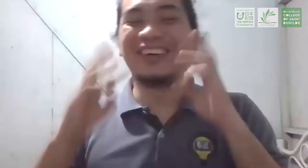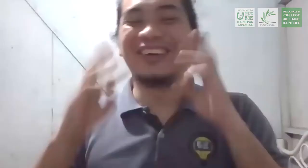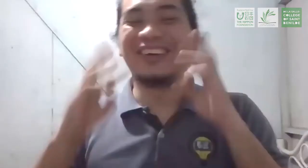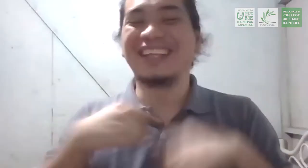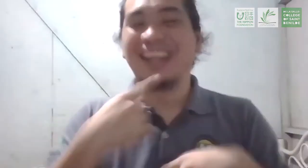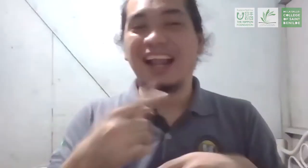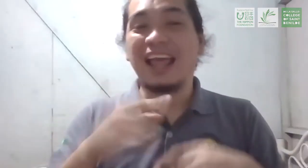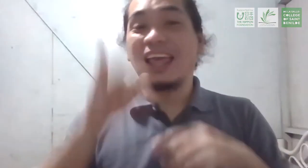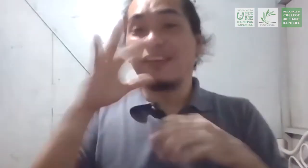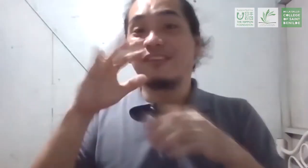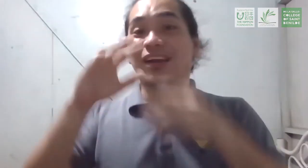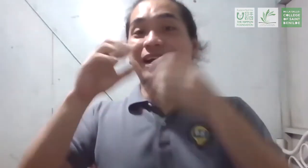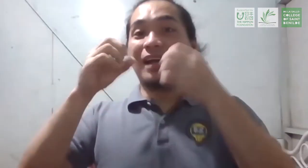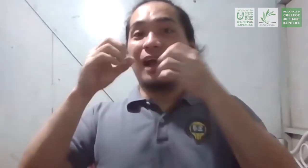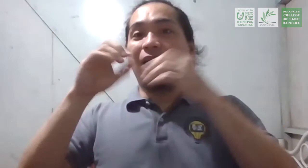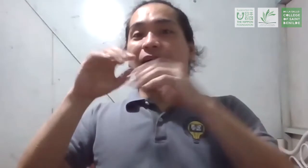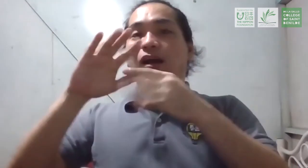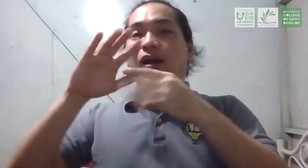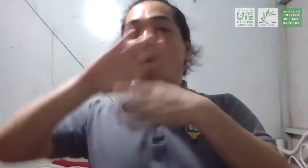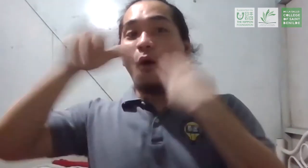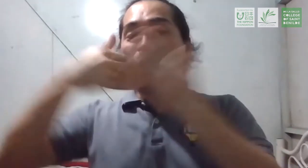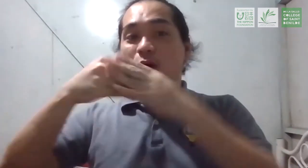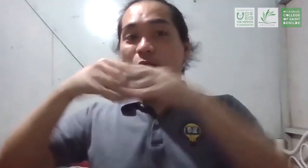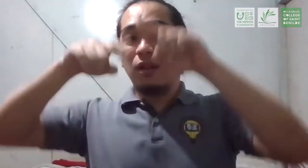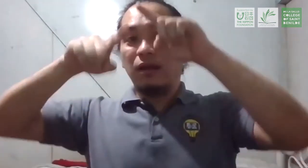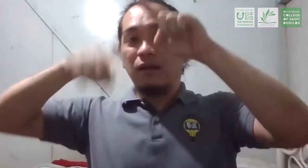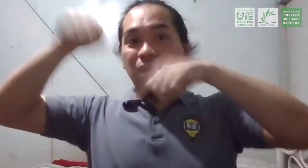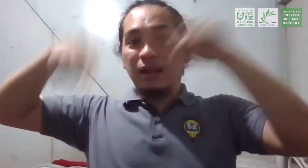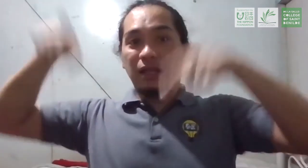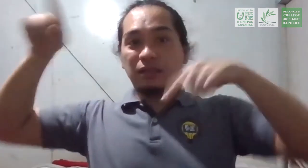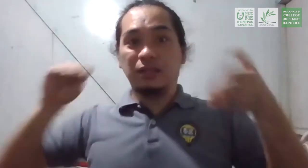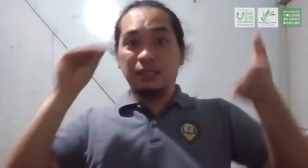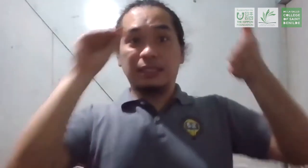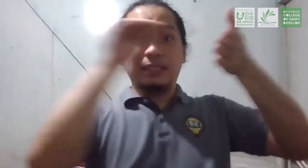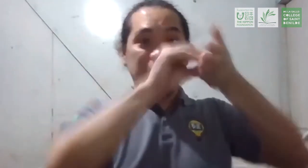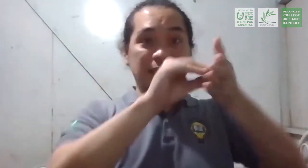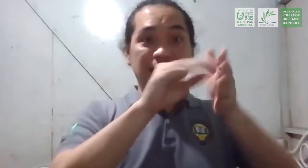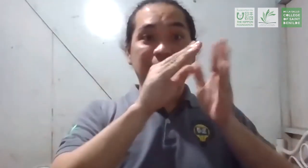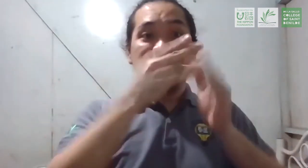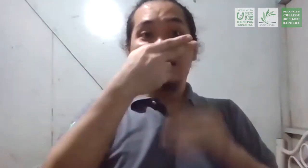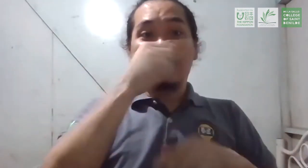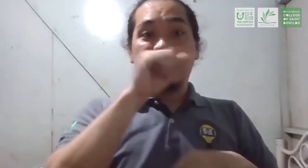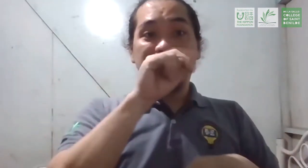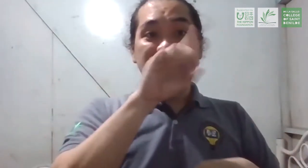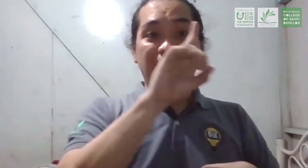We'll do switch interpreter. My answer would be the same. Okay.